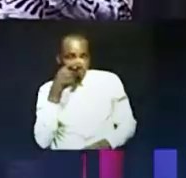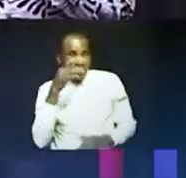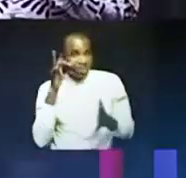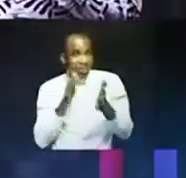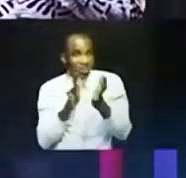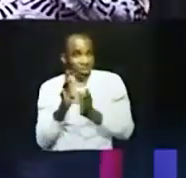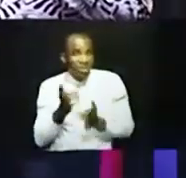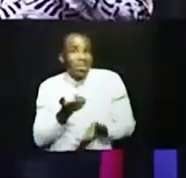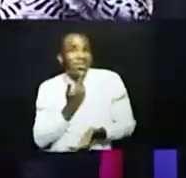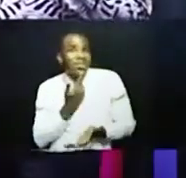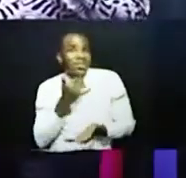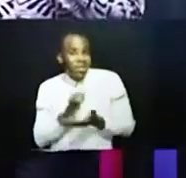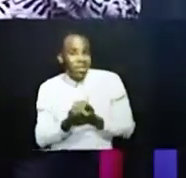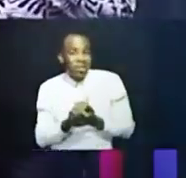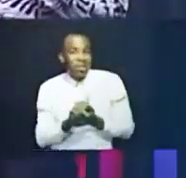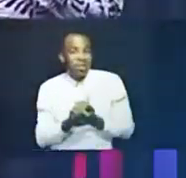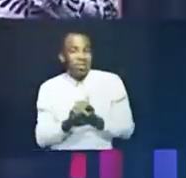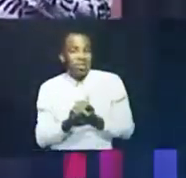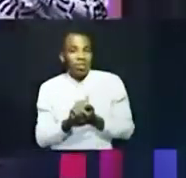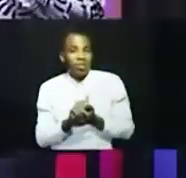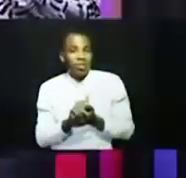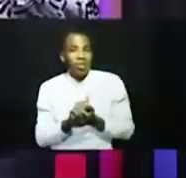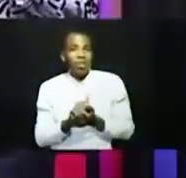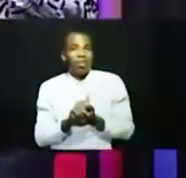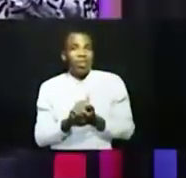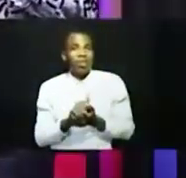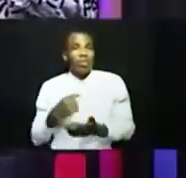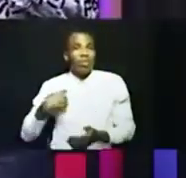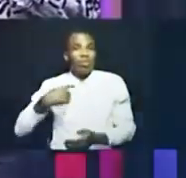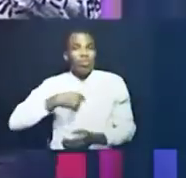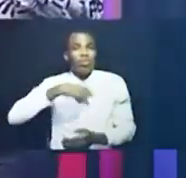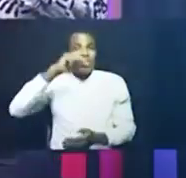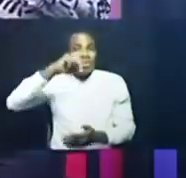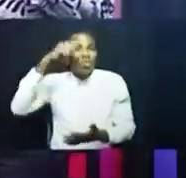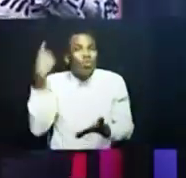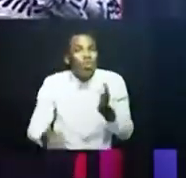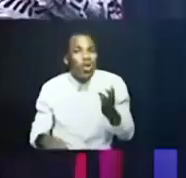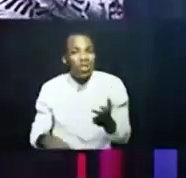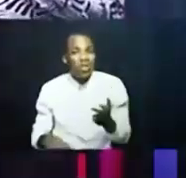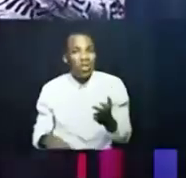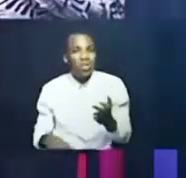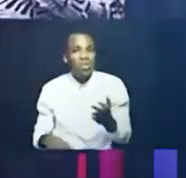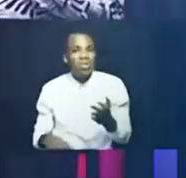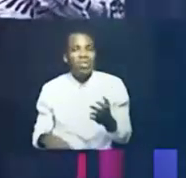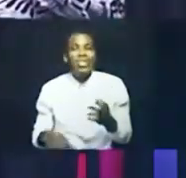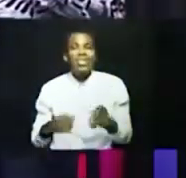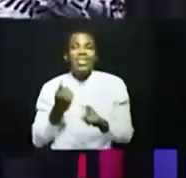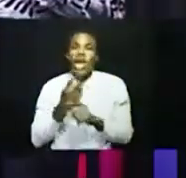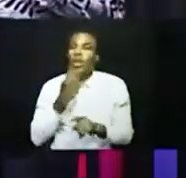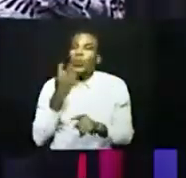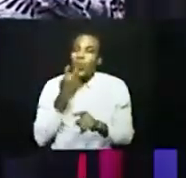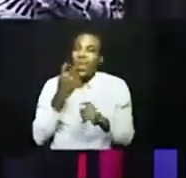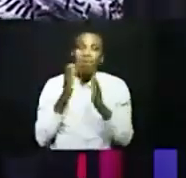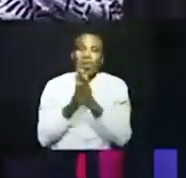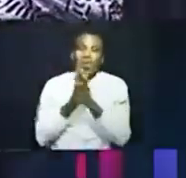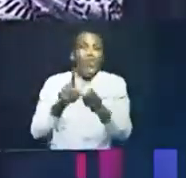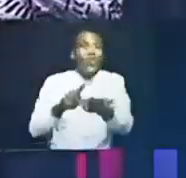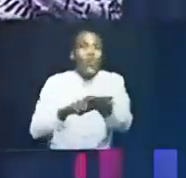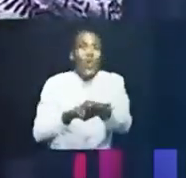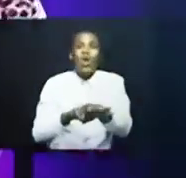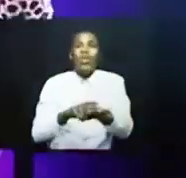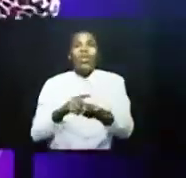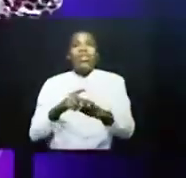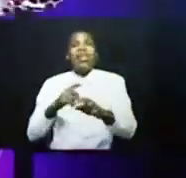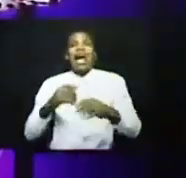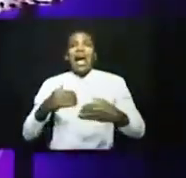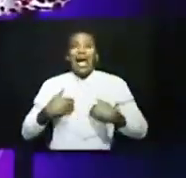Jesus said, what really we have to receive is beyond tongues. It's beyond the giftings, it's